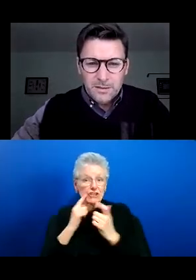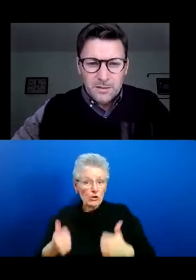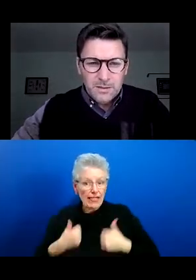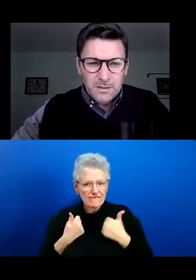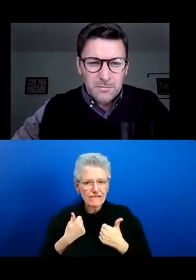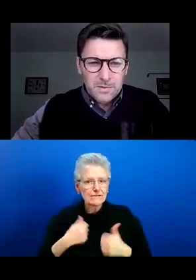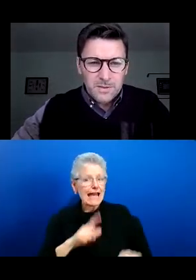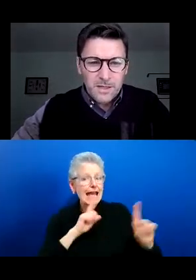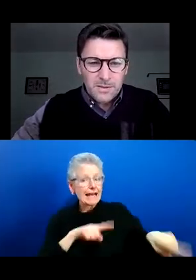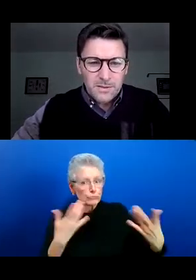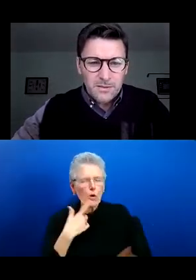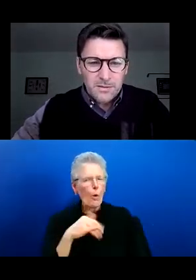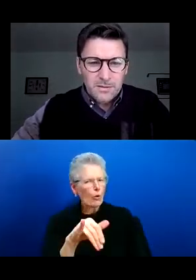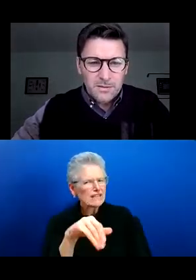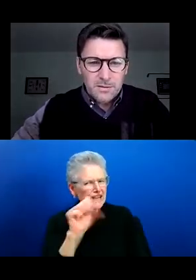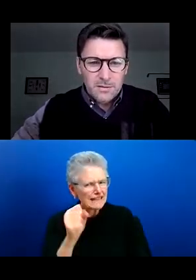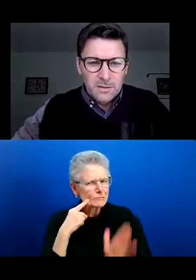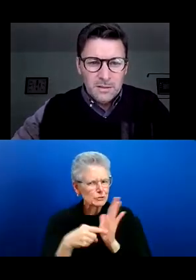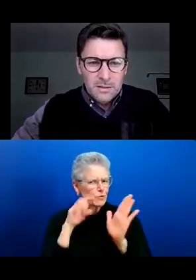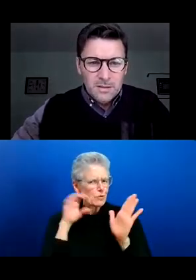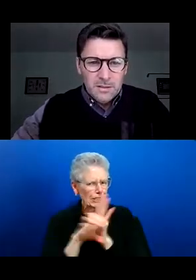my slides here.